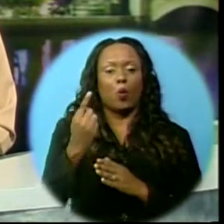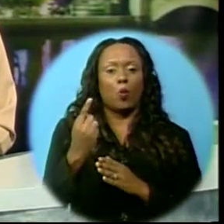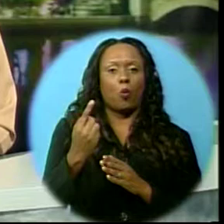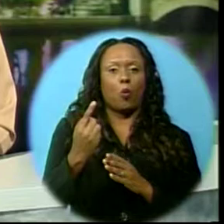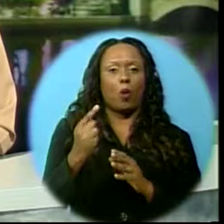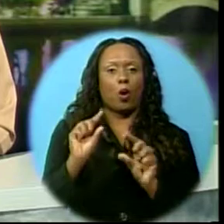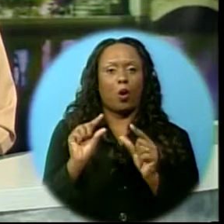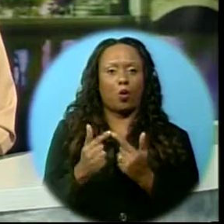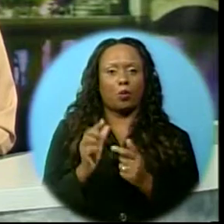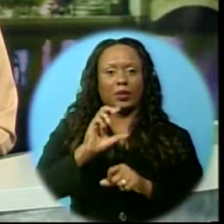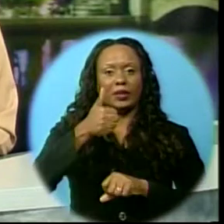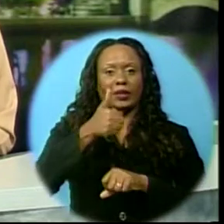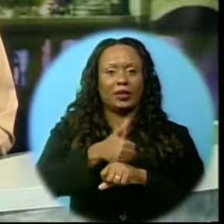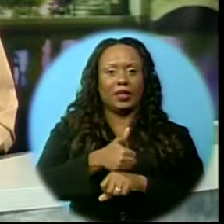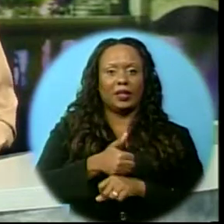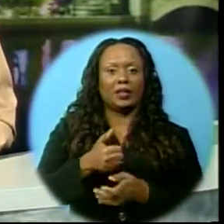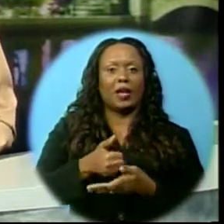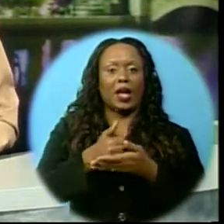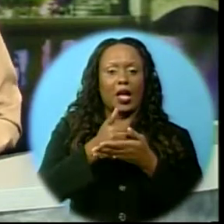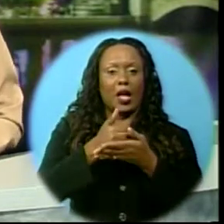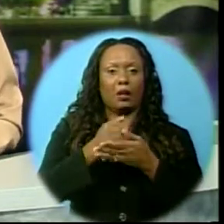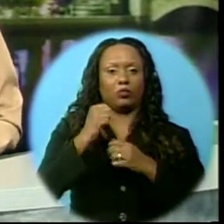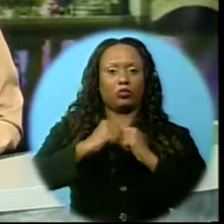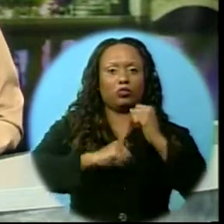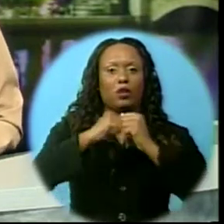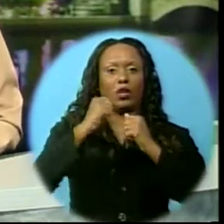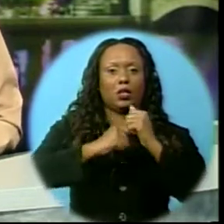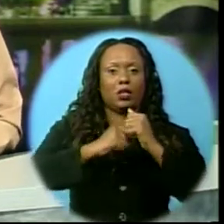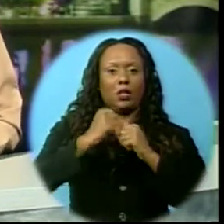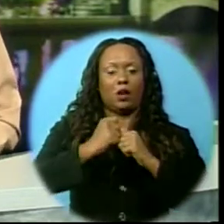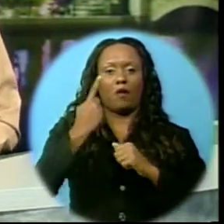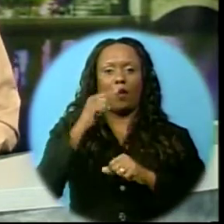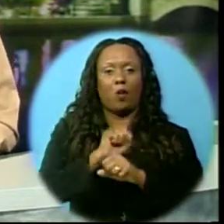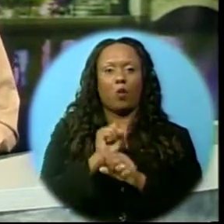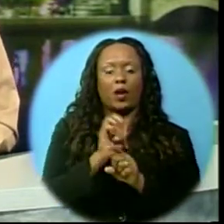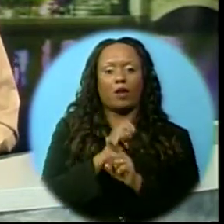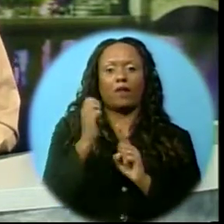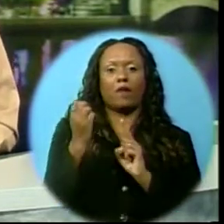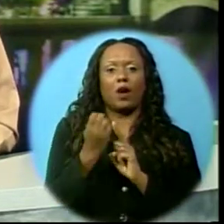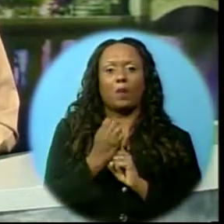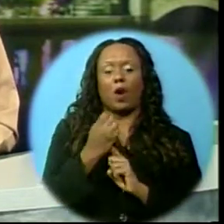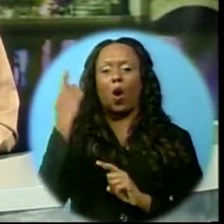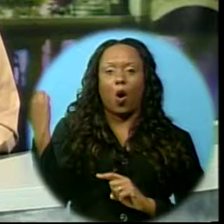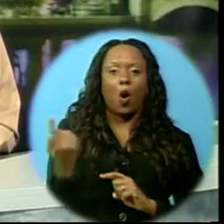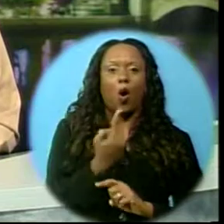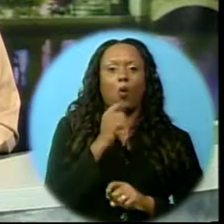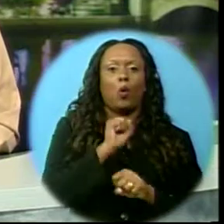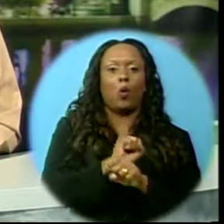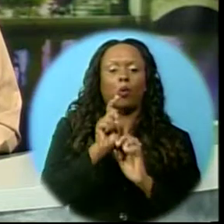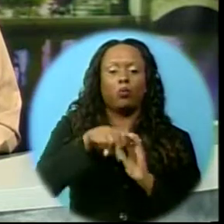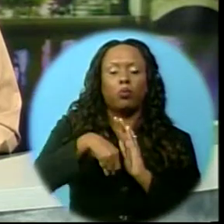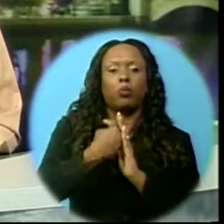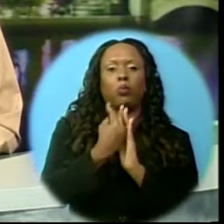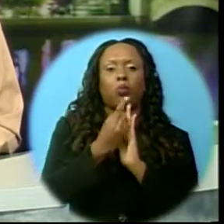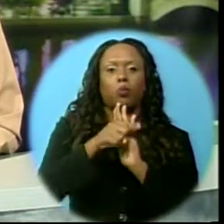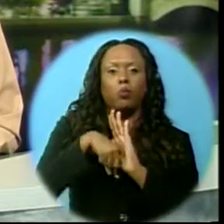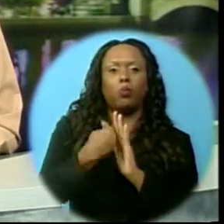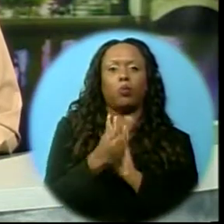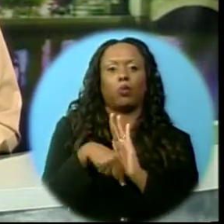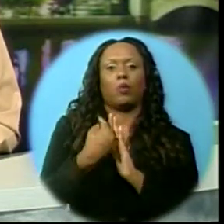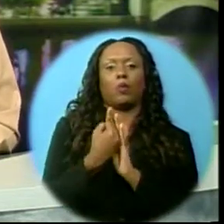3 groups set up out of the social partnership to help put the structure in place for a 24/7 work environment.